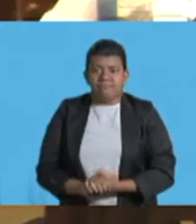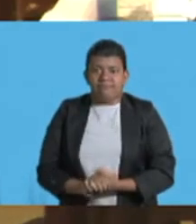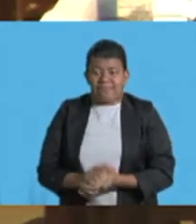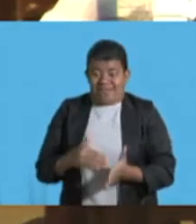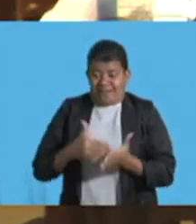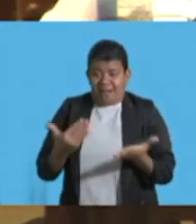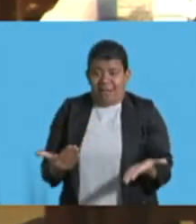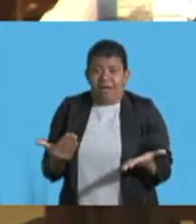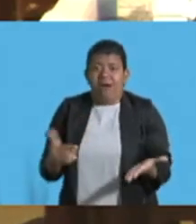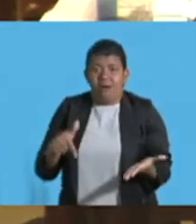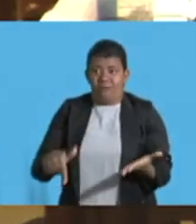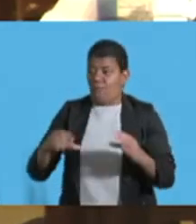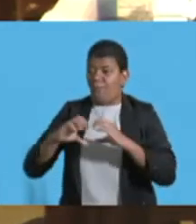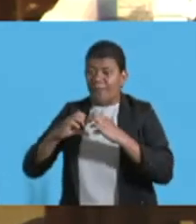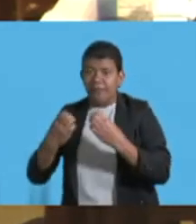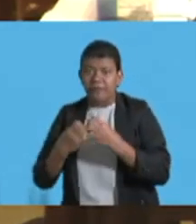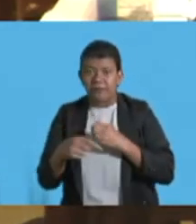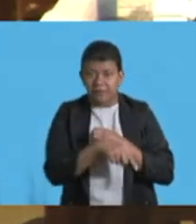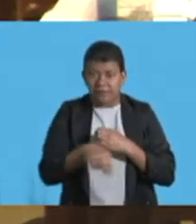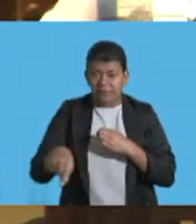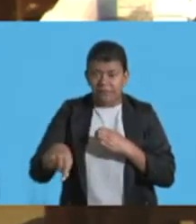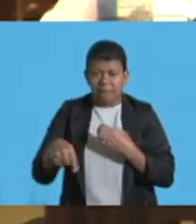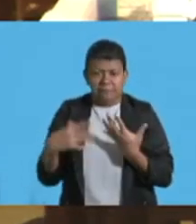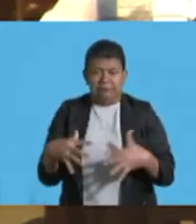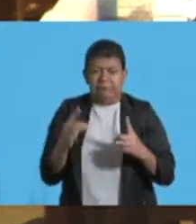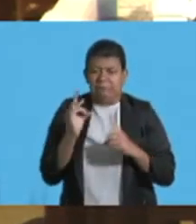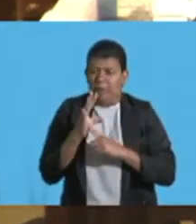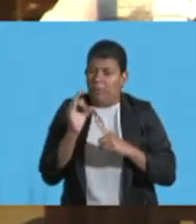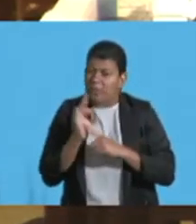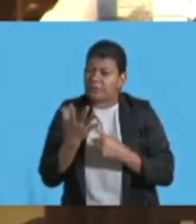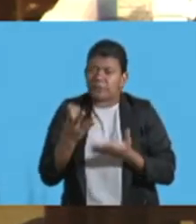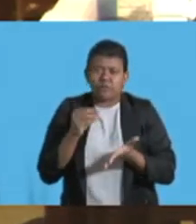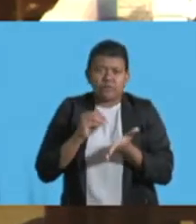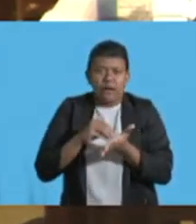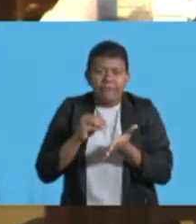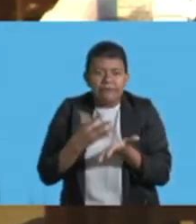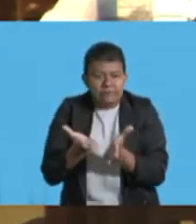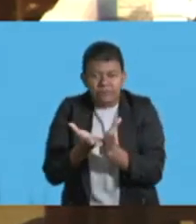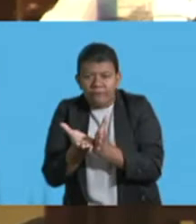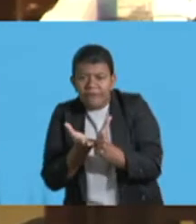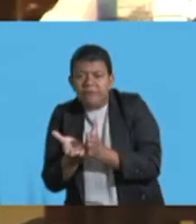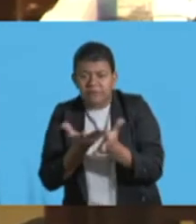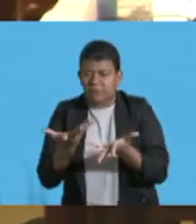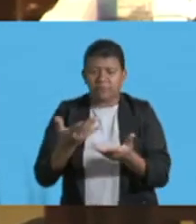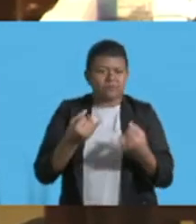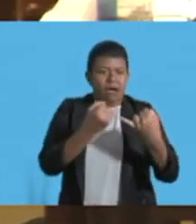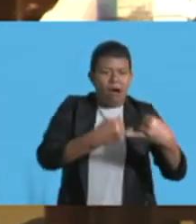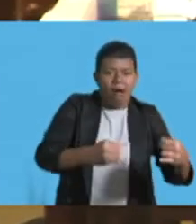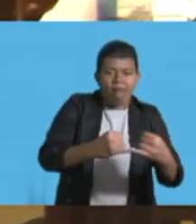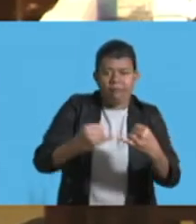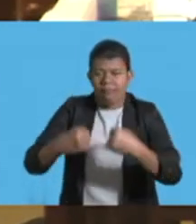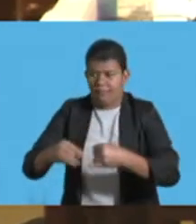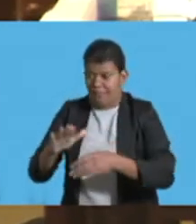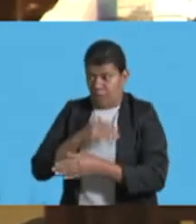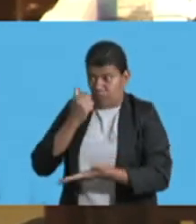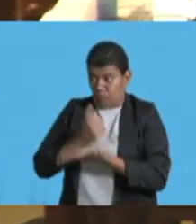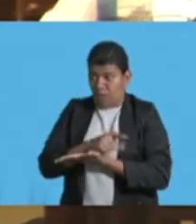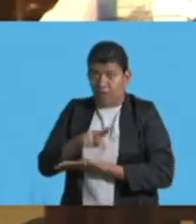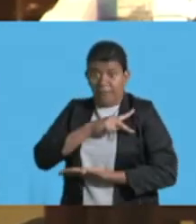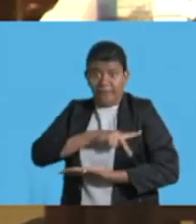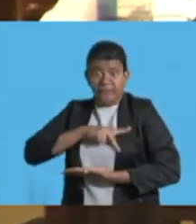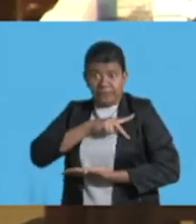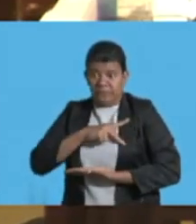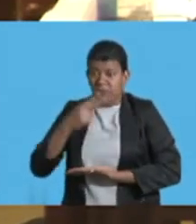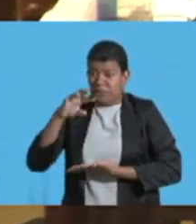community is an important service. To enhance accessibility, a total budget of $20 million has been allocated